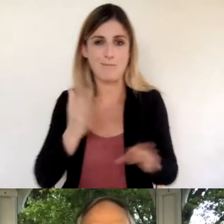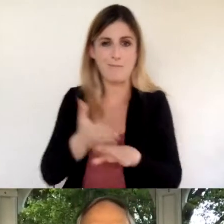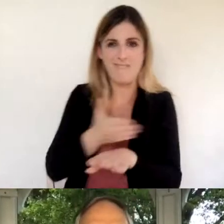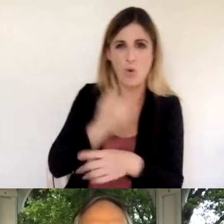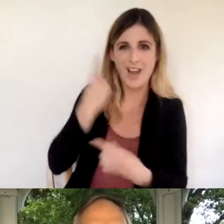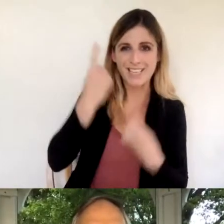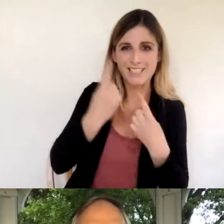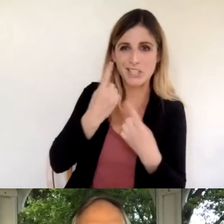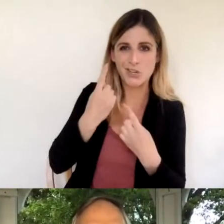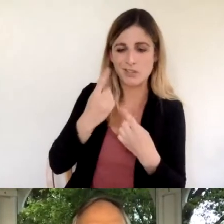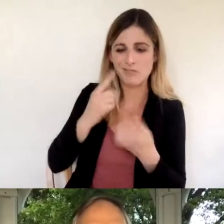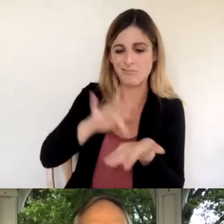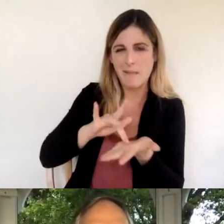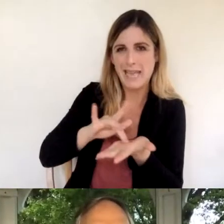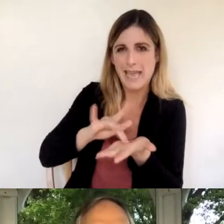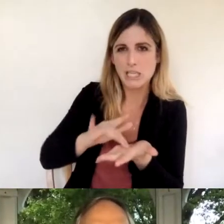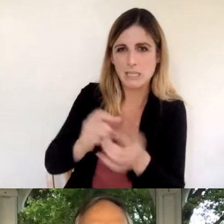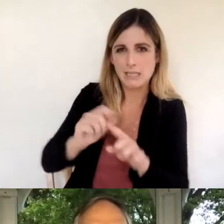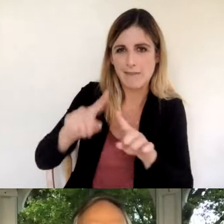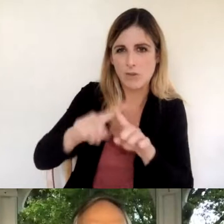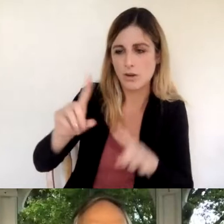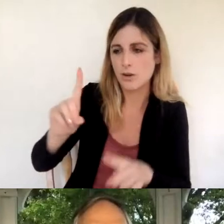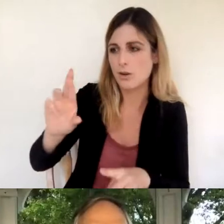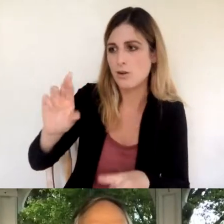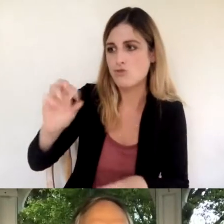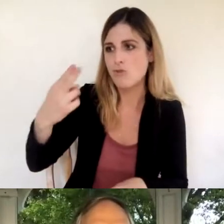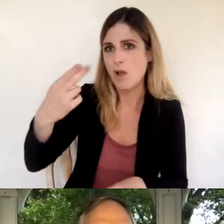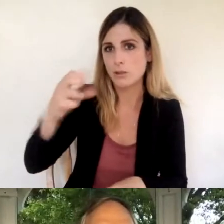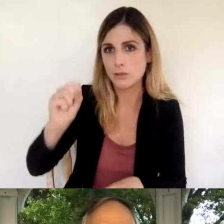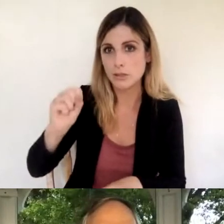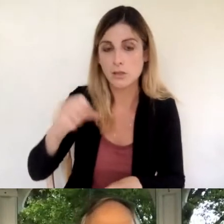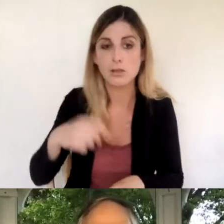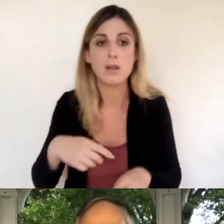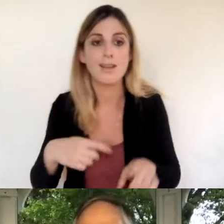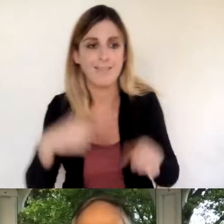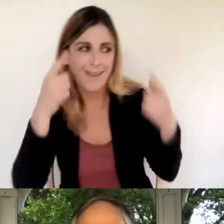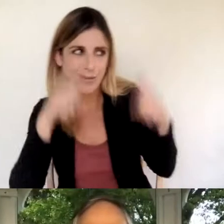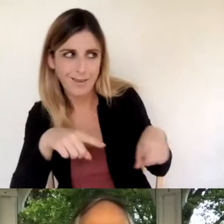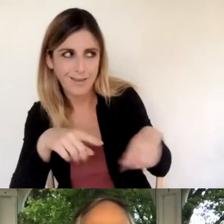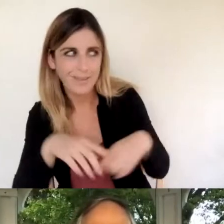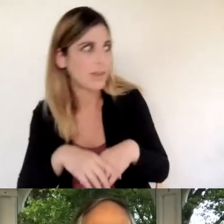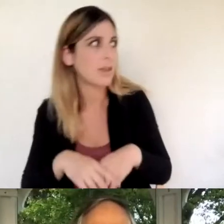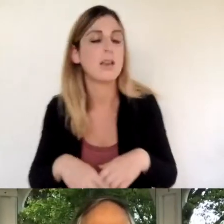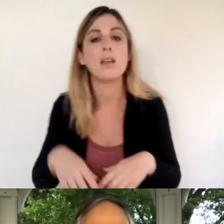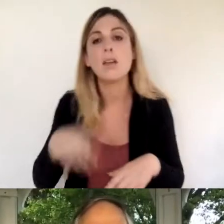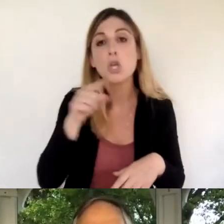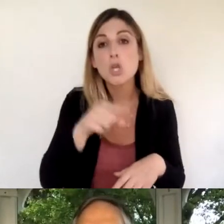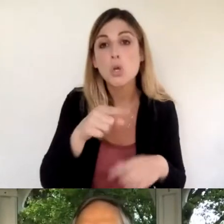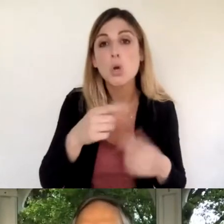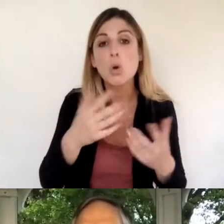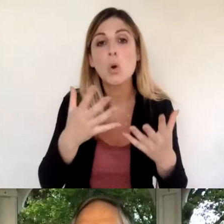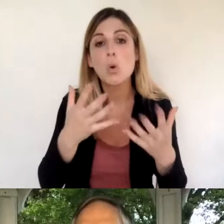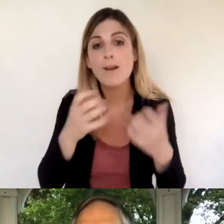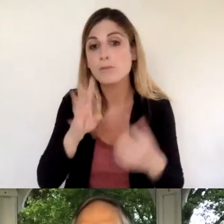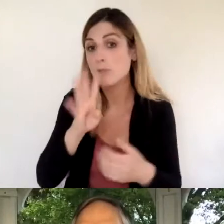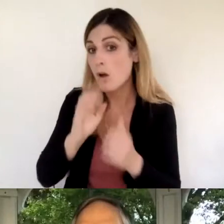drugs. I would second that. But what's that? I would second that as a medical. Okay, expert. Yeah. So, I mean, you want to do, you know, you want to talk to your